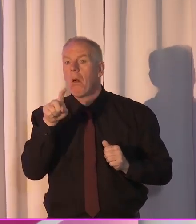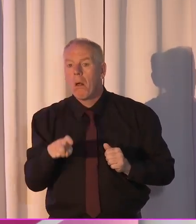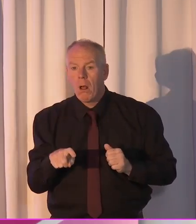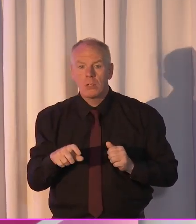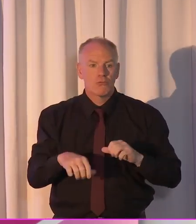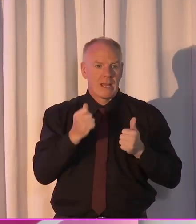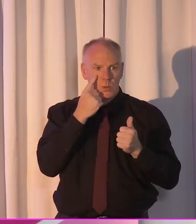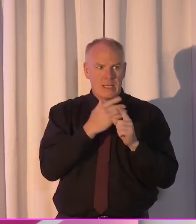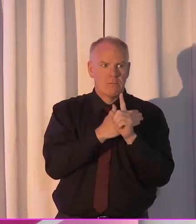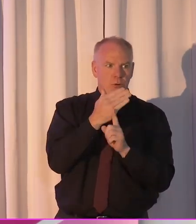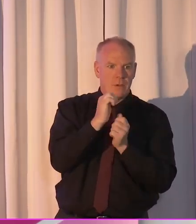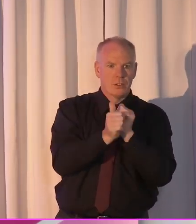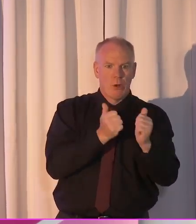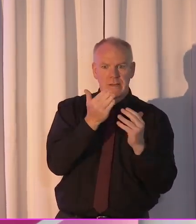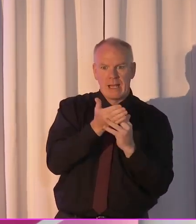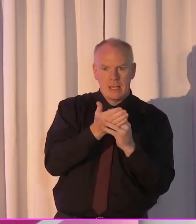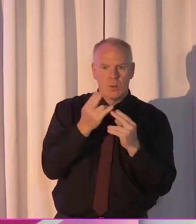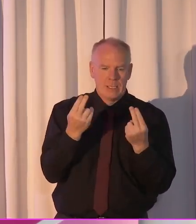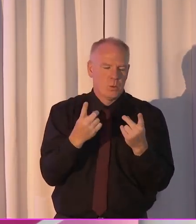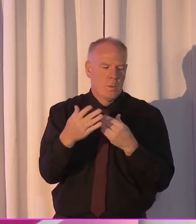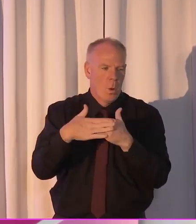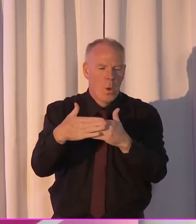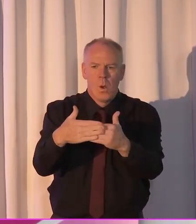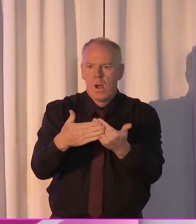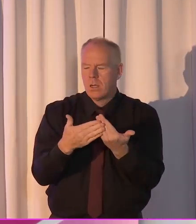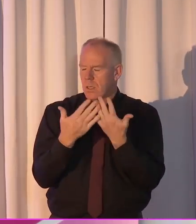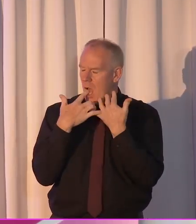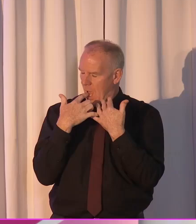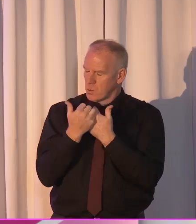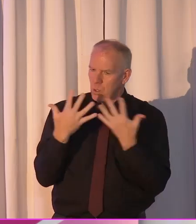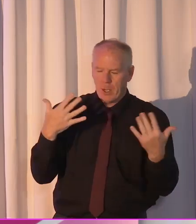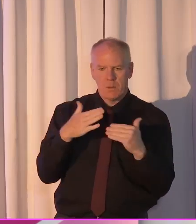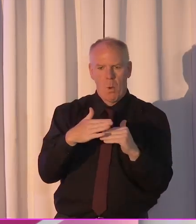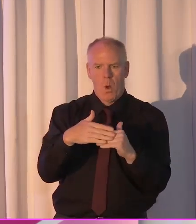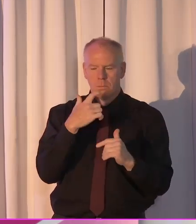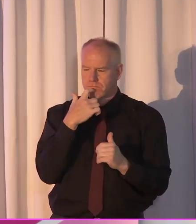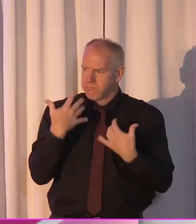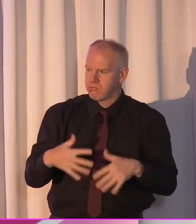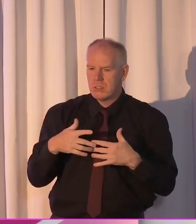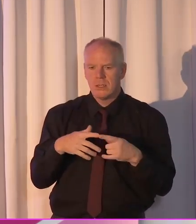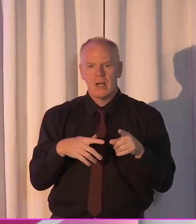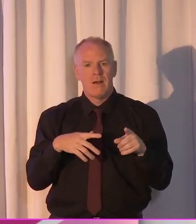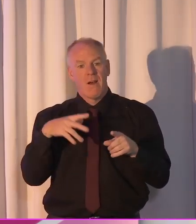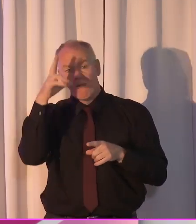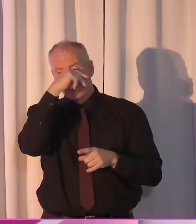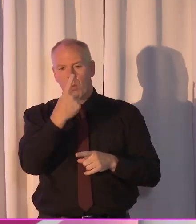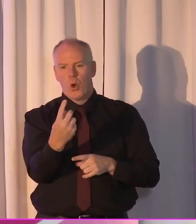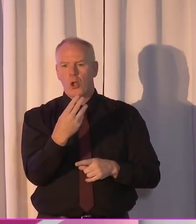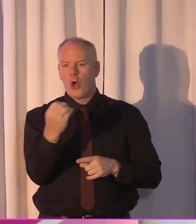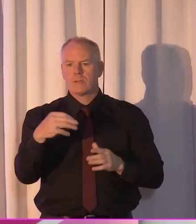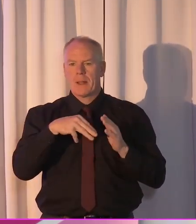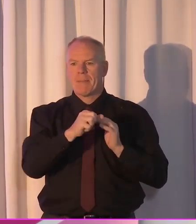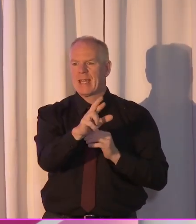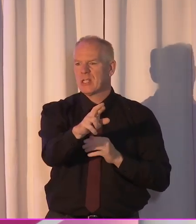actually we need to go further. We need to go so much further. We're actually, if you're looking at a 100-metre race,